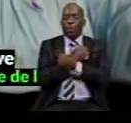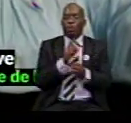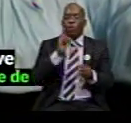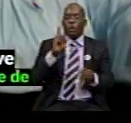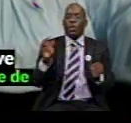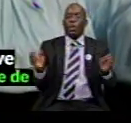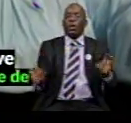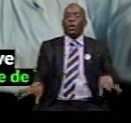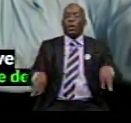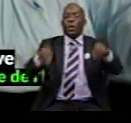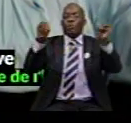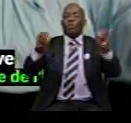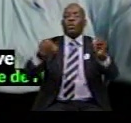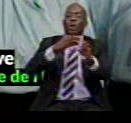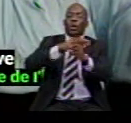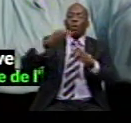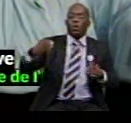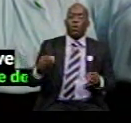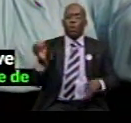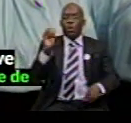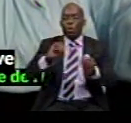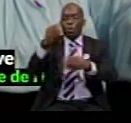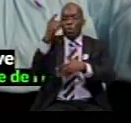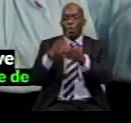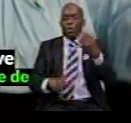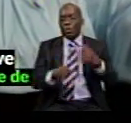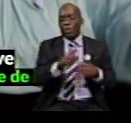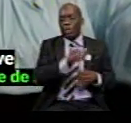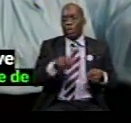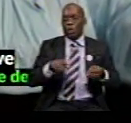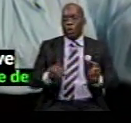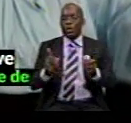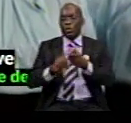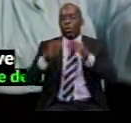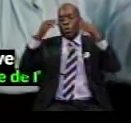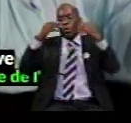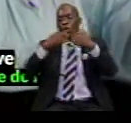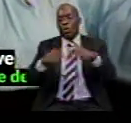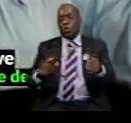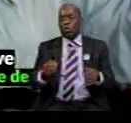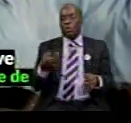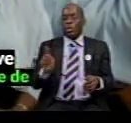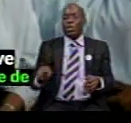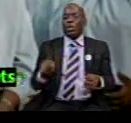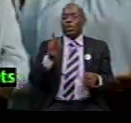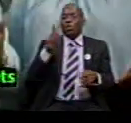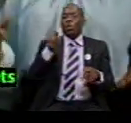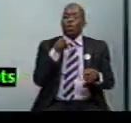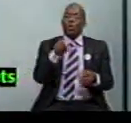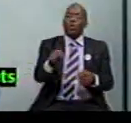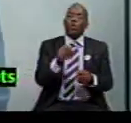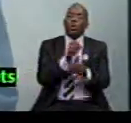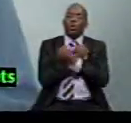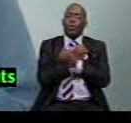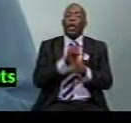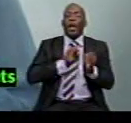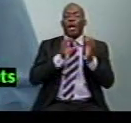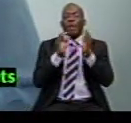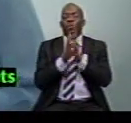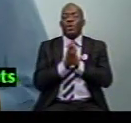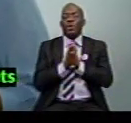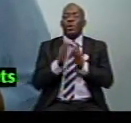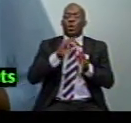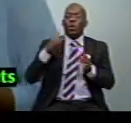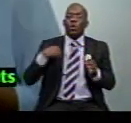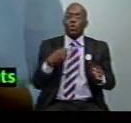Oh, what a way to lose the one you love. I pray that we all be ready. I pray we'll all